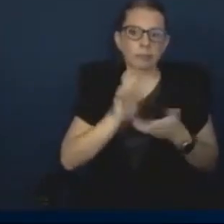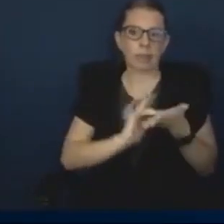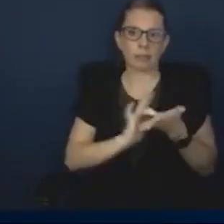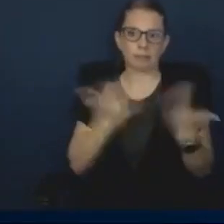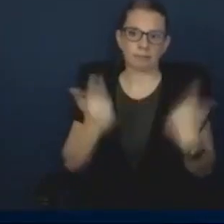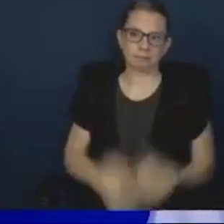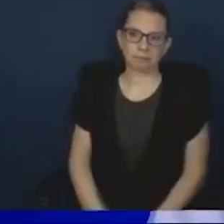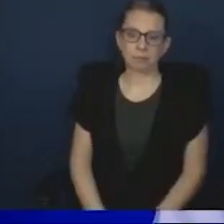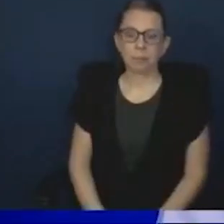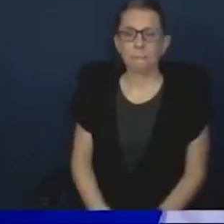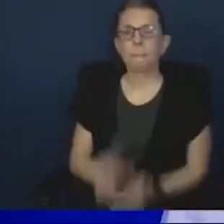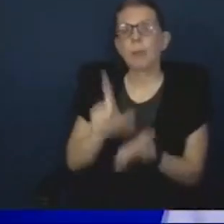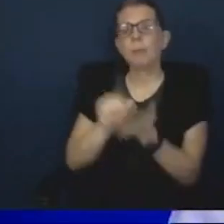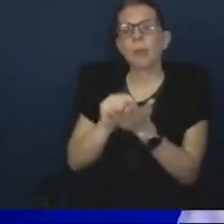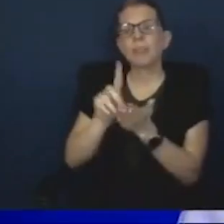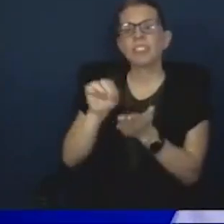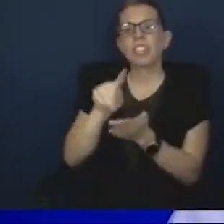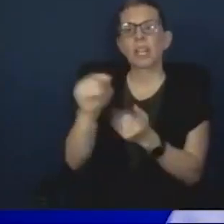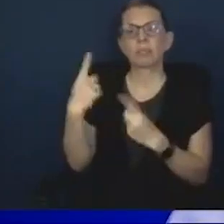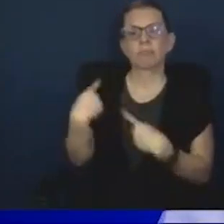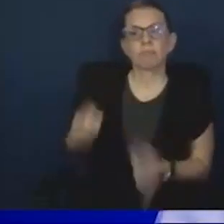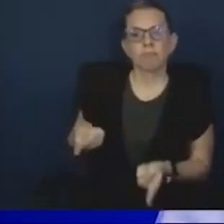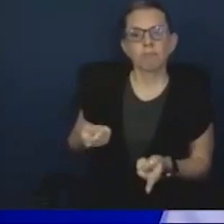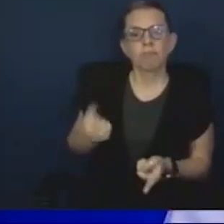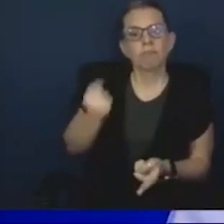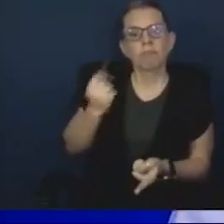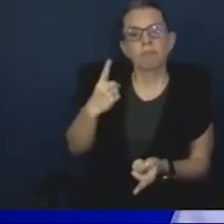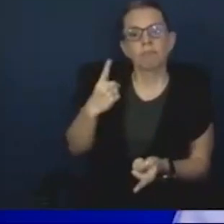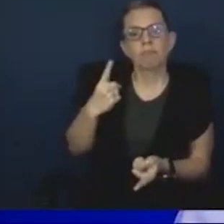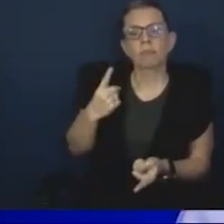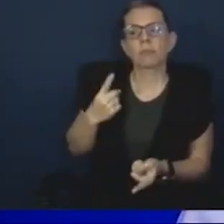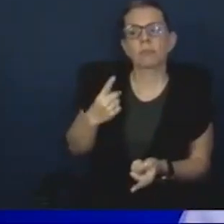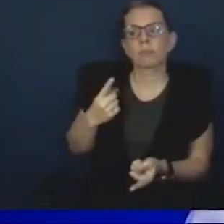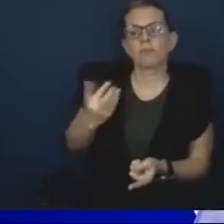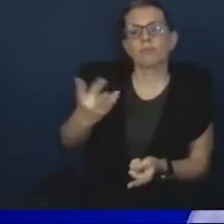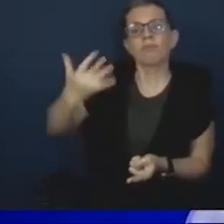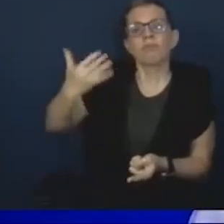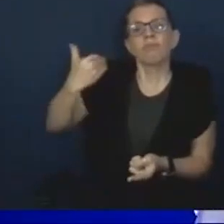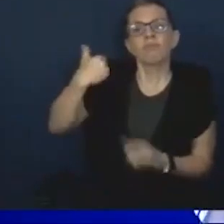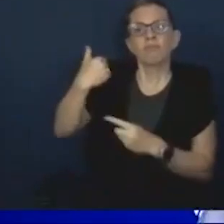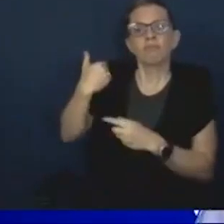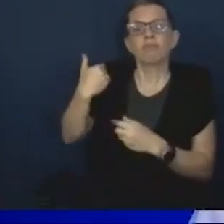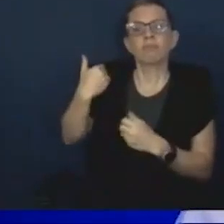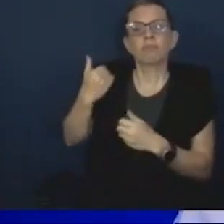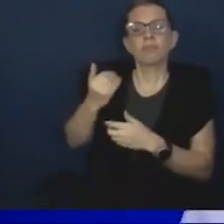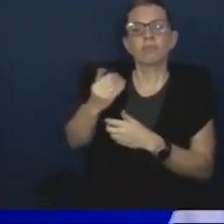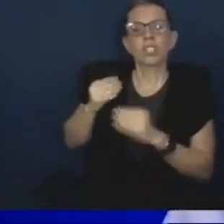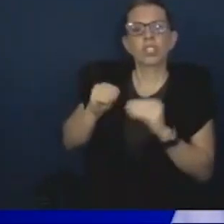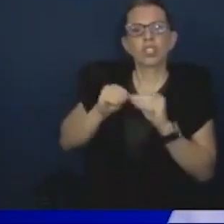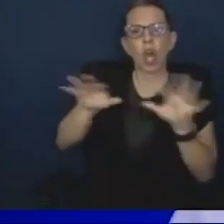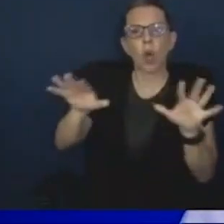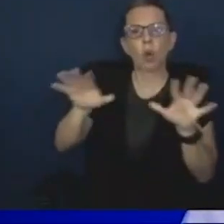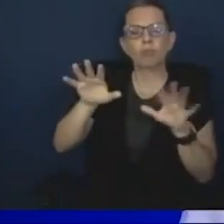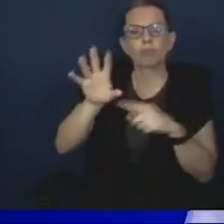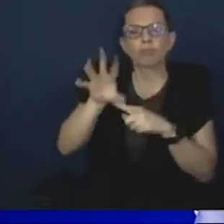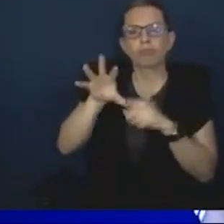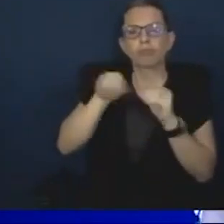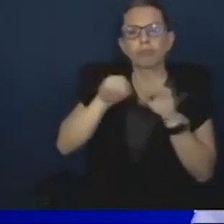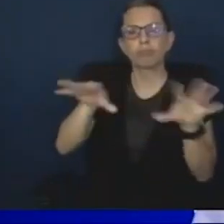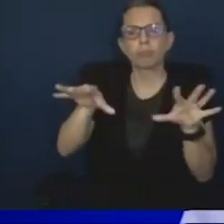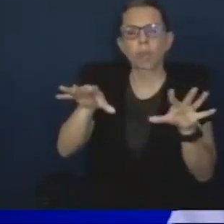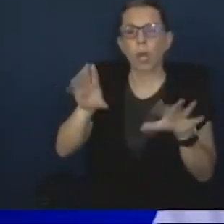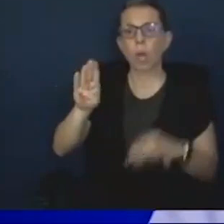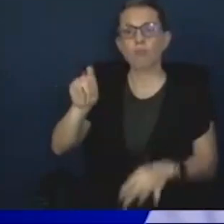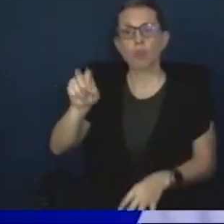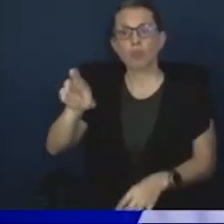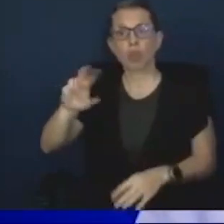far, even though early on in the show we had questions about infectivity and booster dosing and when do you need that 6 or 8, even